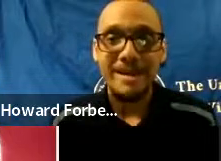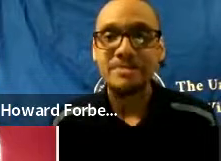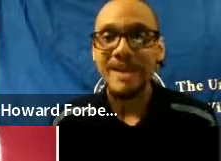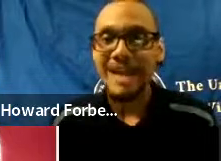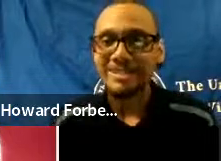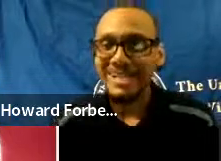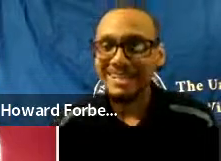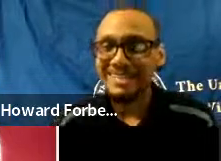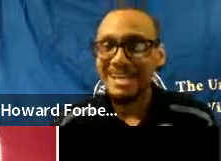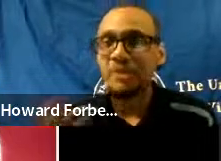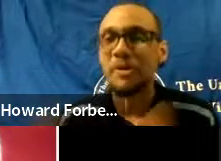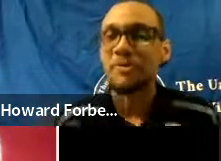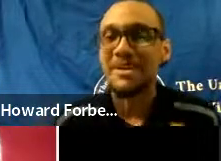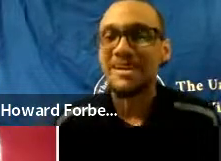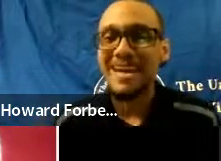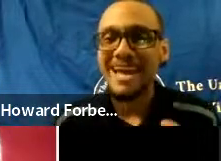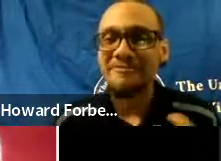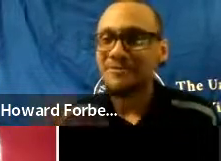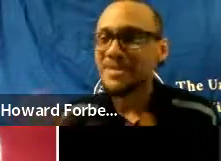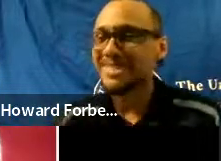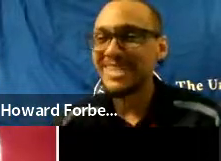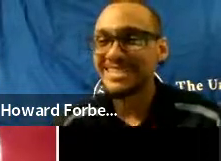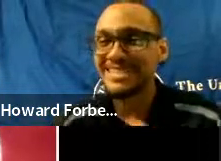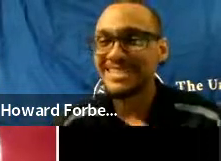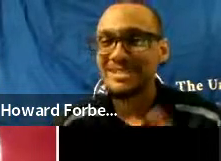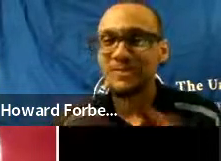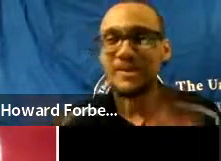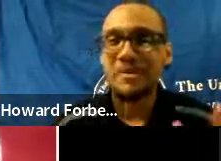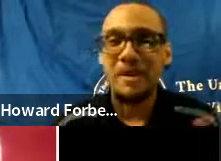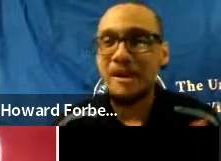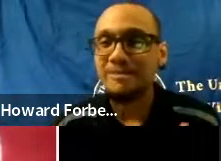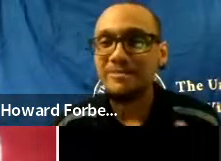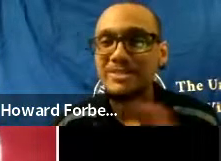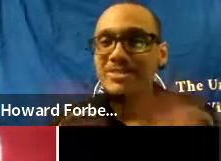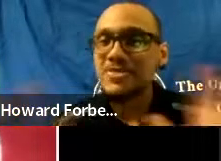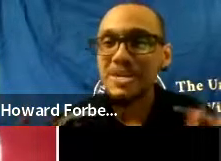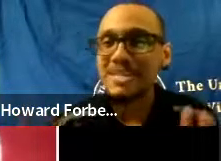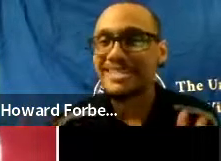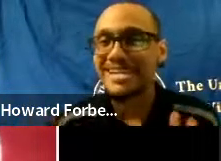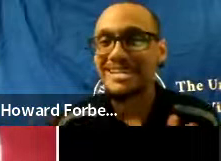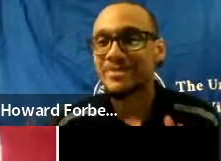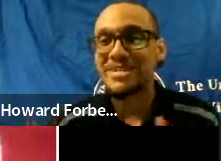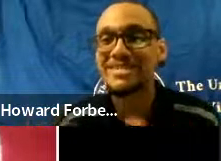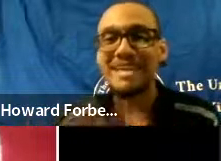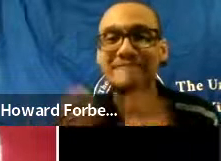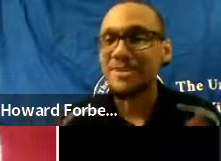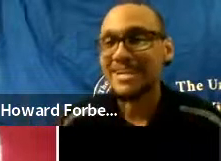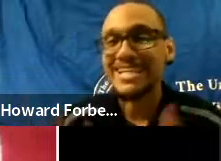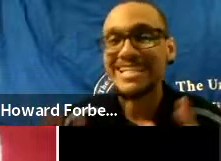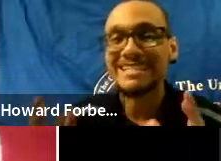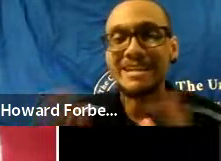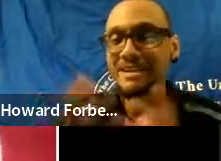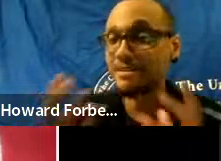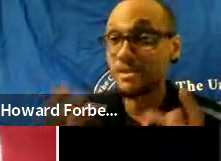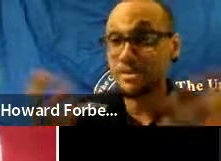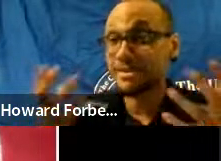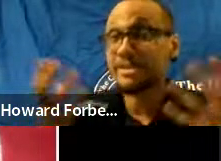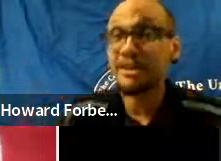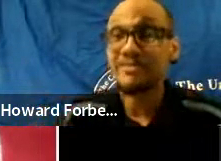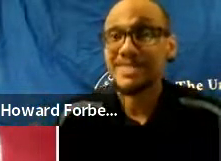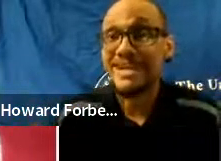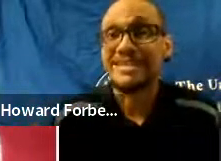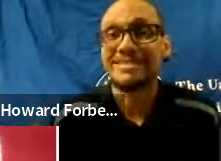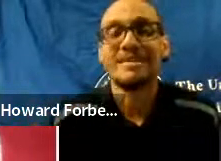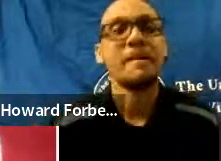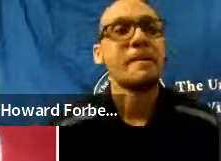more time to actually get to incorporate and field test and try out all of these new things to get students invigorated and